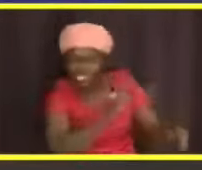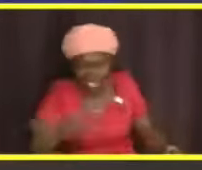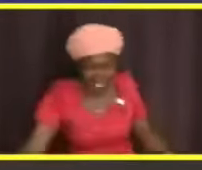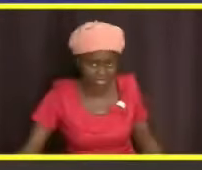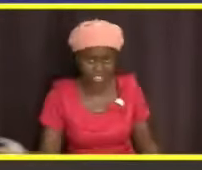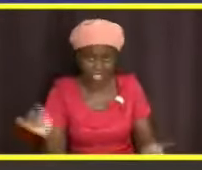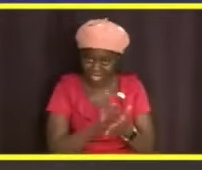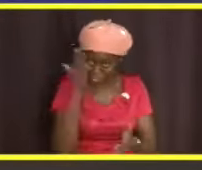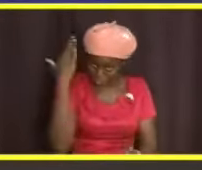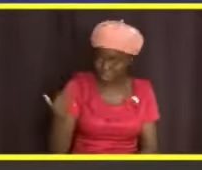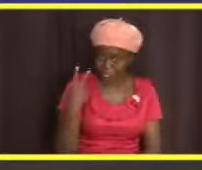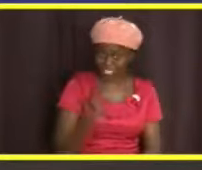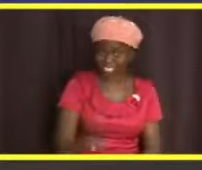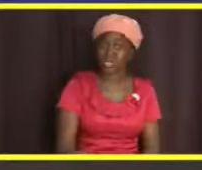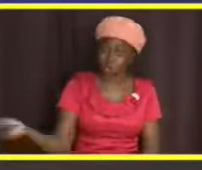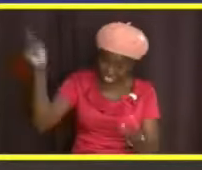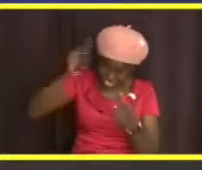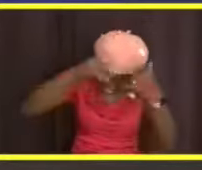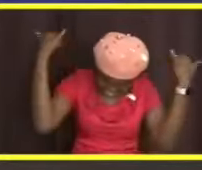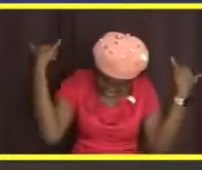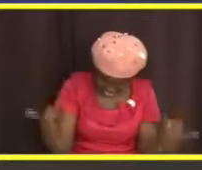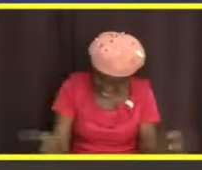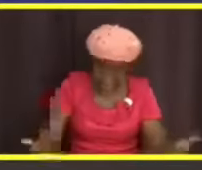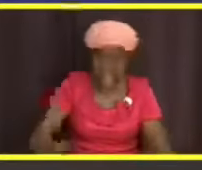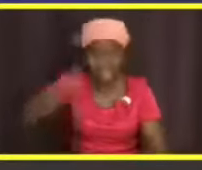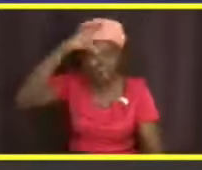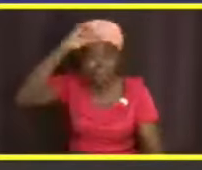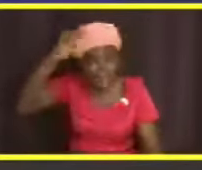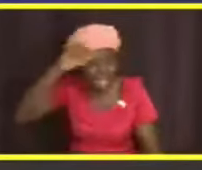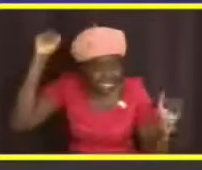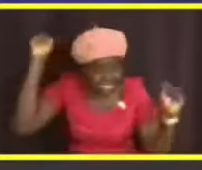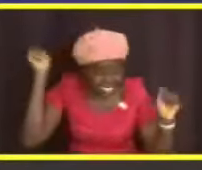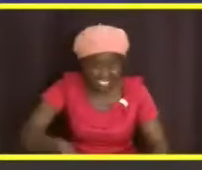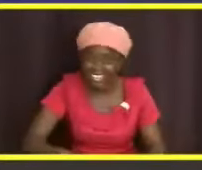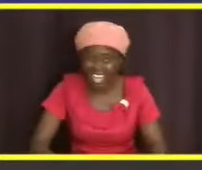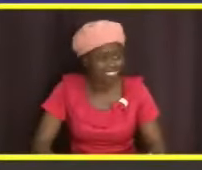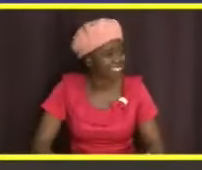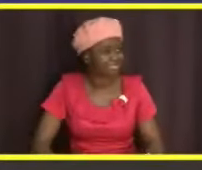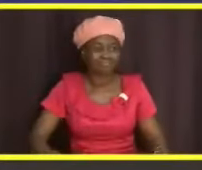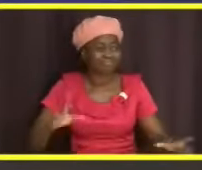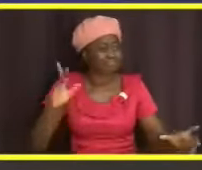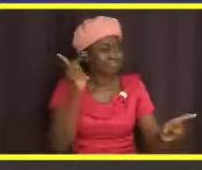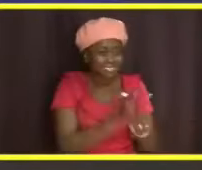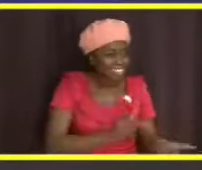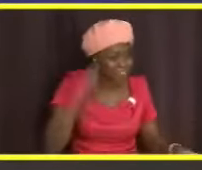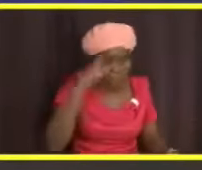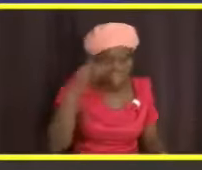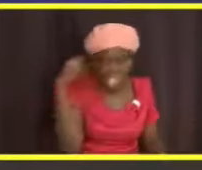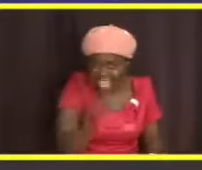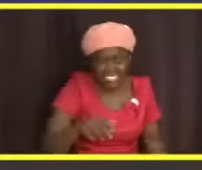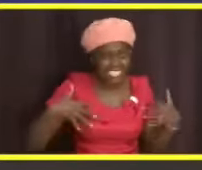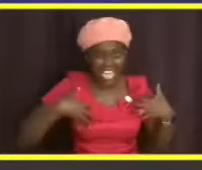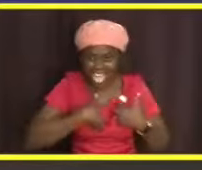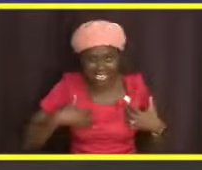to today, man can tame any animal, lion, tiger,